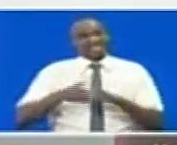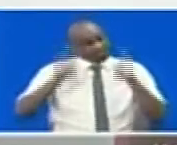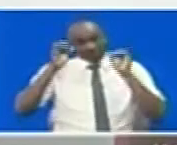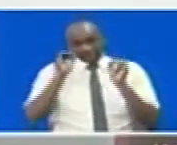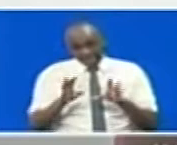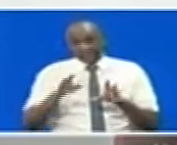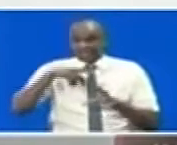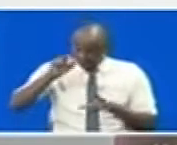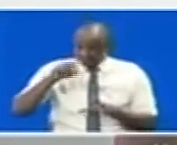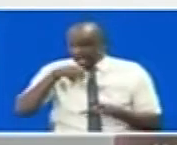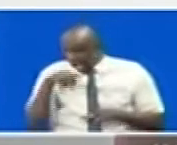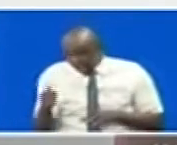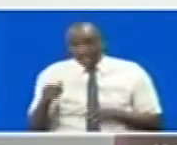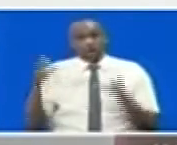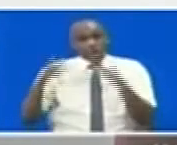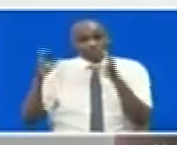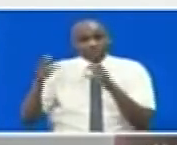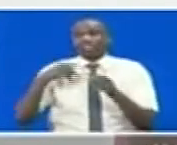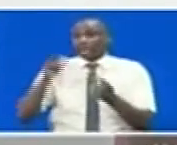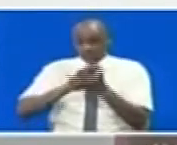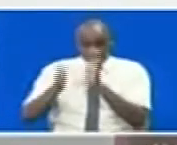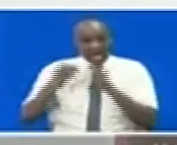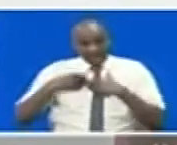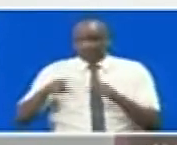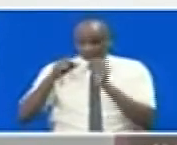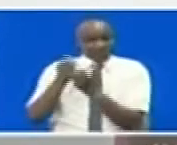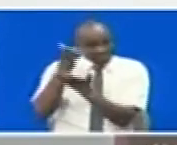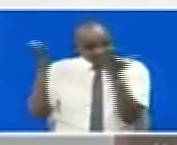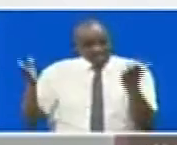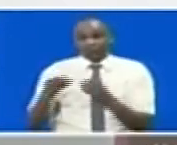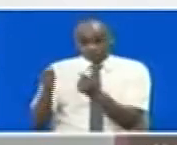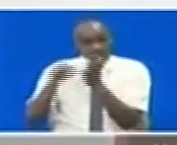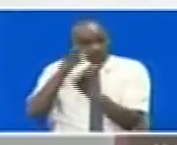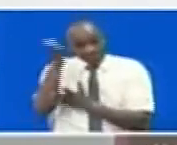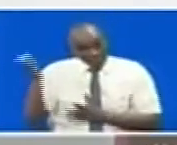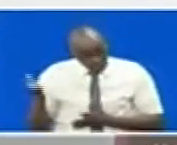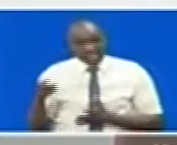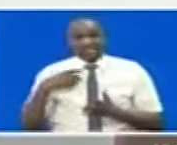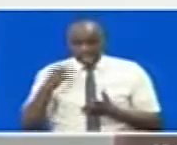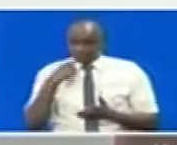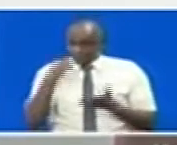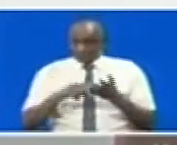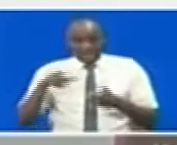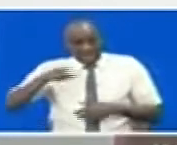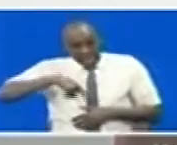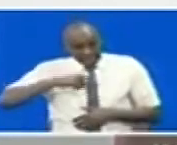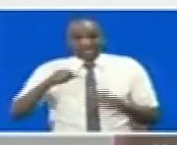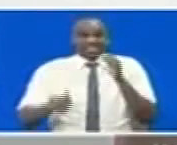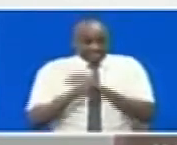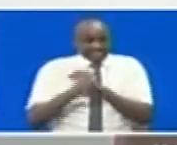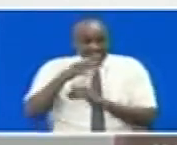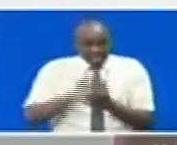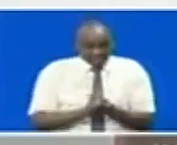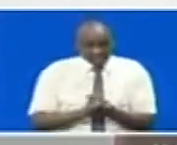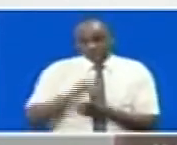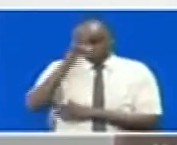reconciled communities. They may have failed in curbing hate speech, but there's a lot they've done. Prof says we're on our own and hurtling down towards a dangerous path.